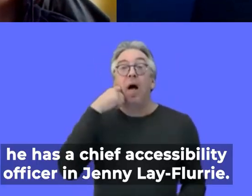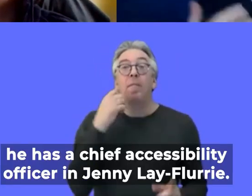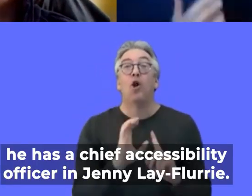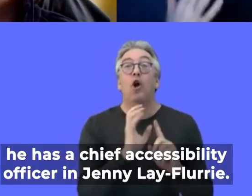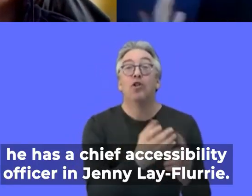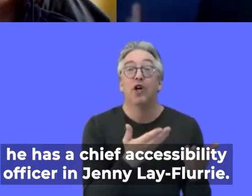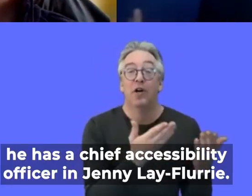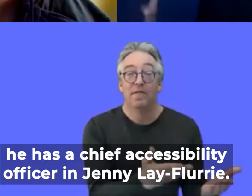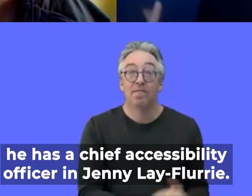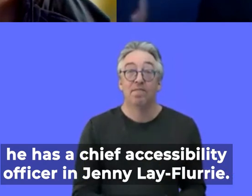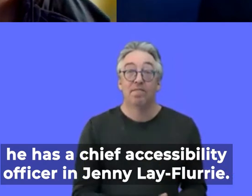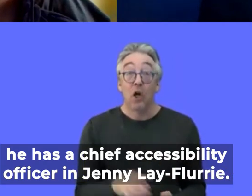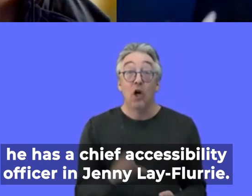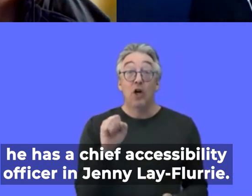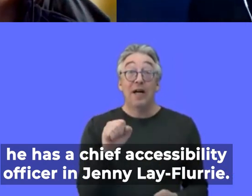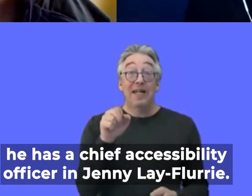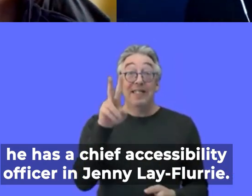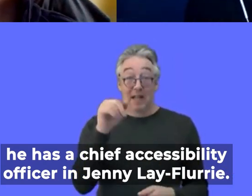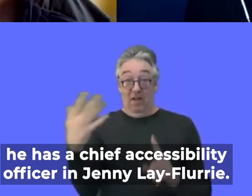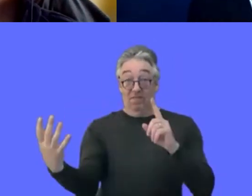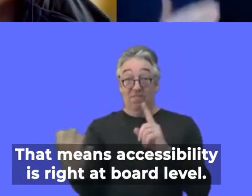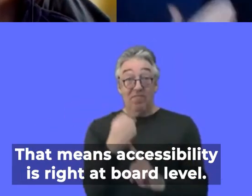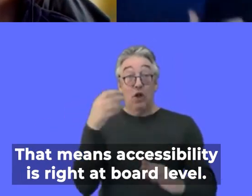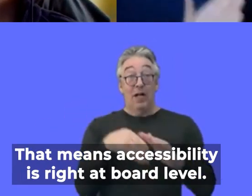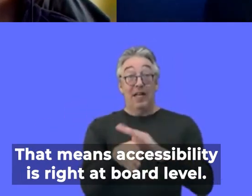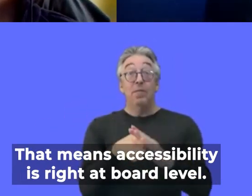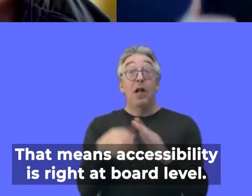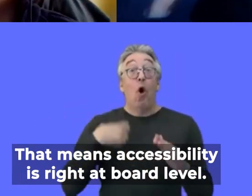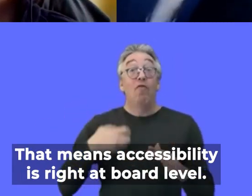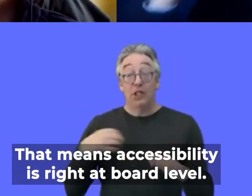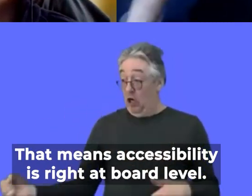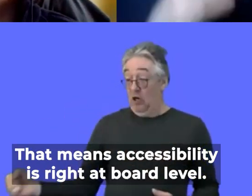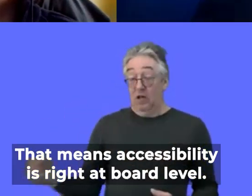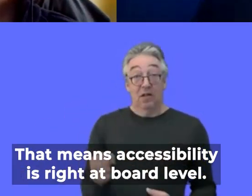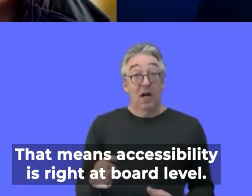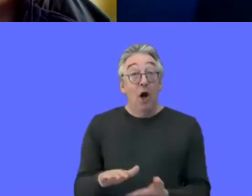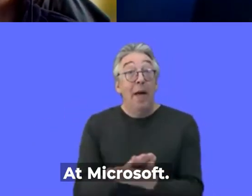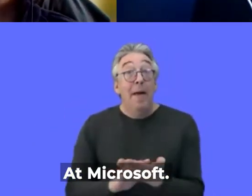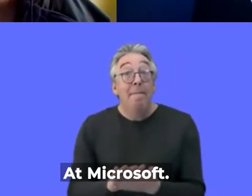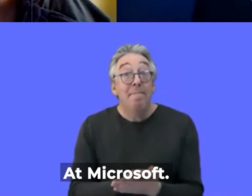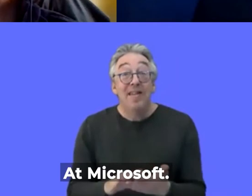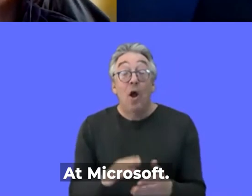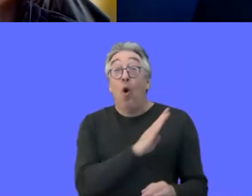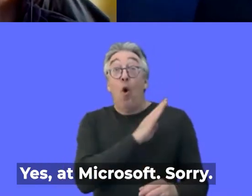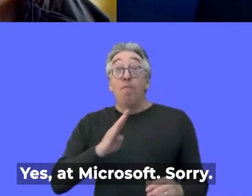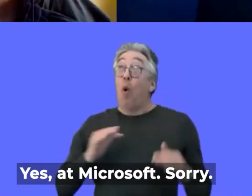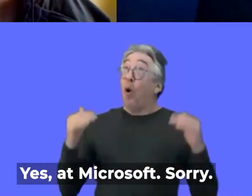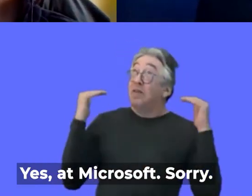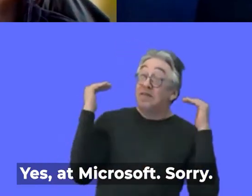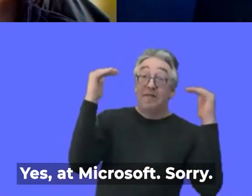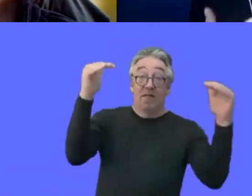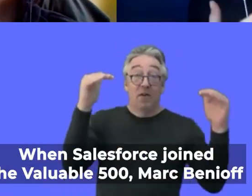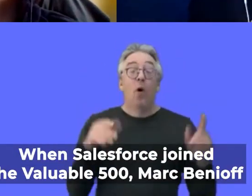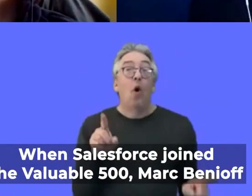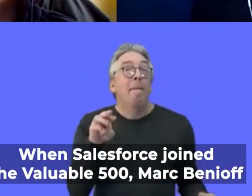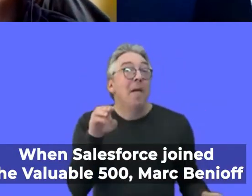Nadella. He has a chief accessibility officer in Jenny Lay Fleury. That means accessibility is right at board level. Salesforce, at Microsoft,